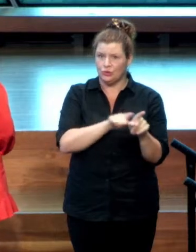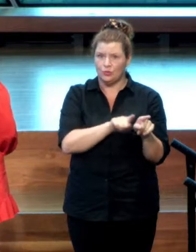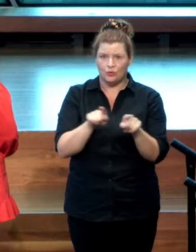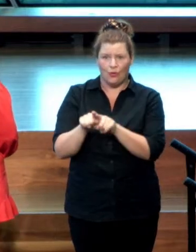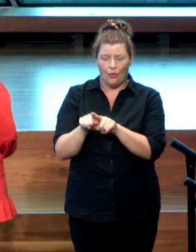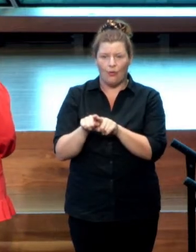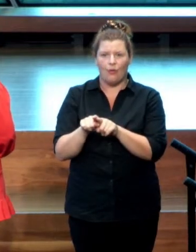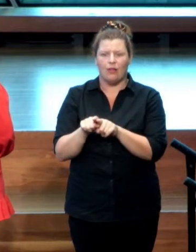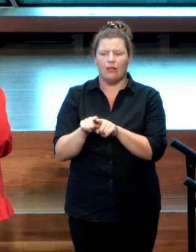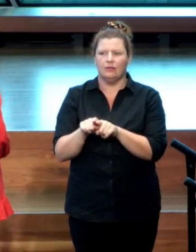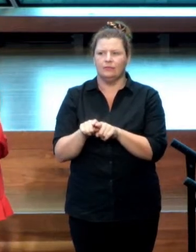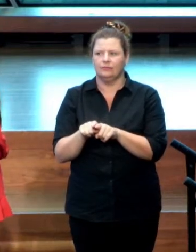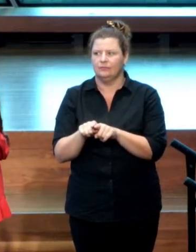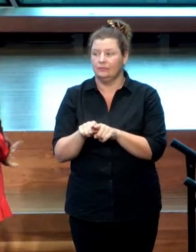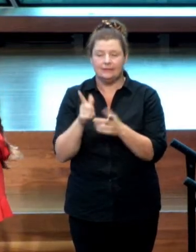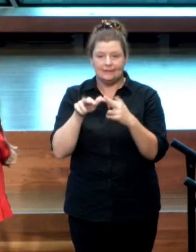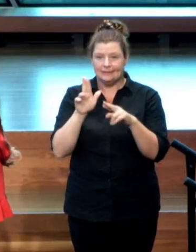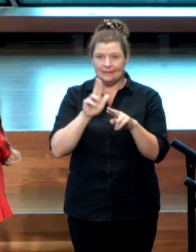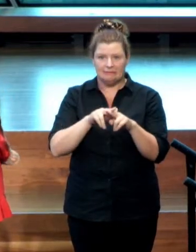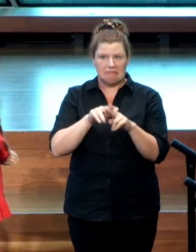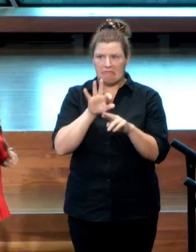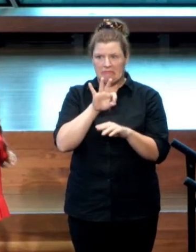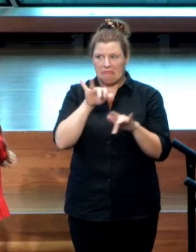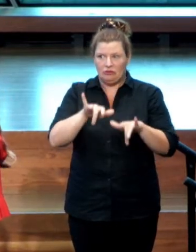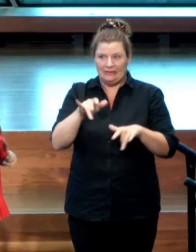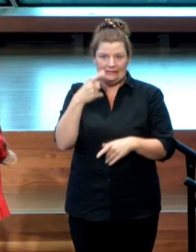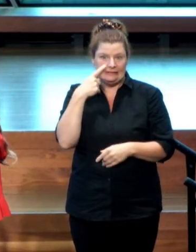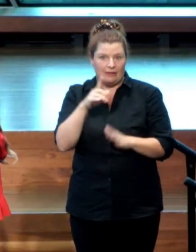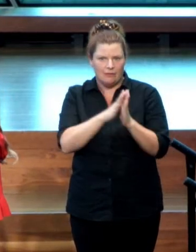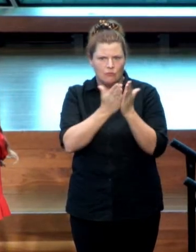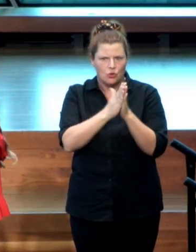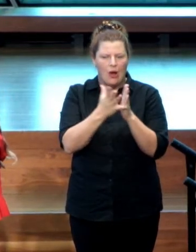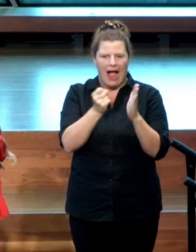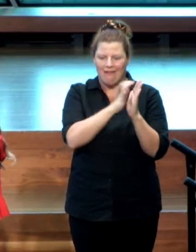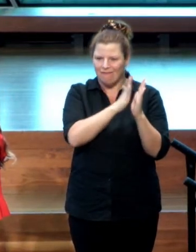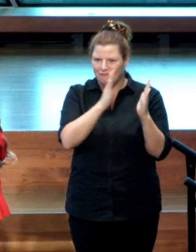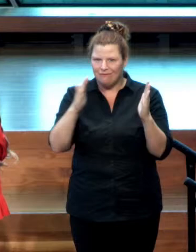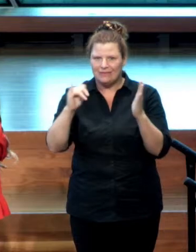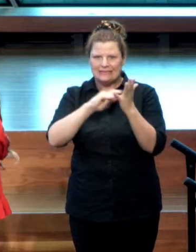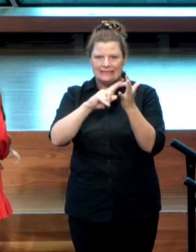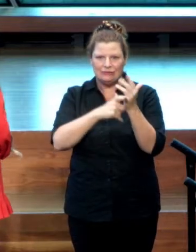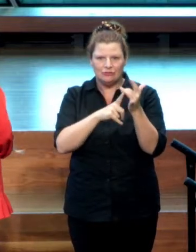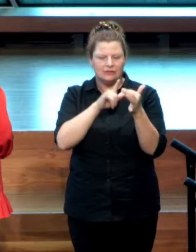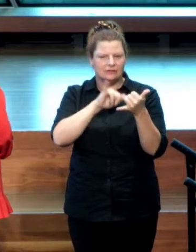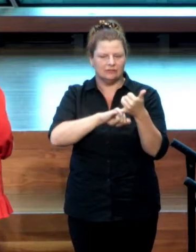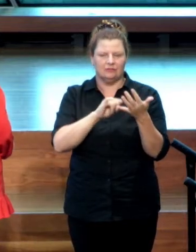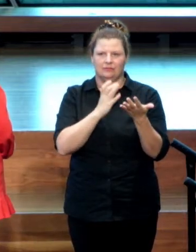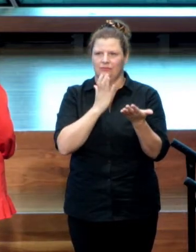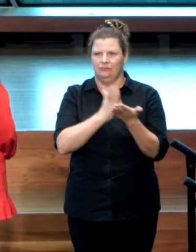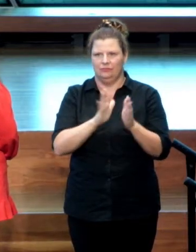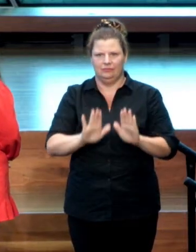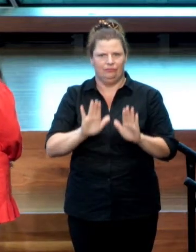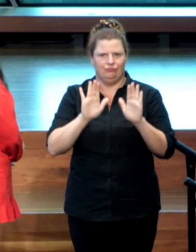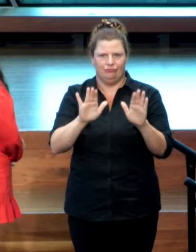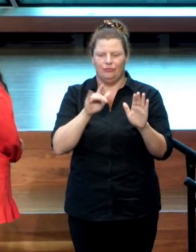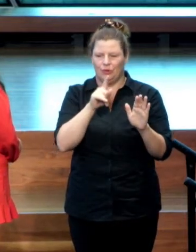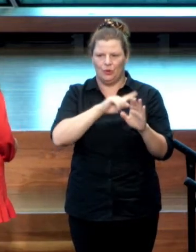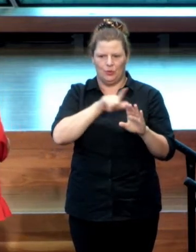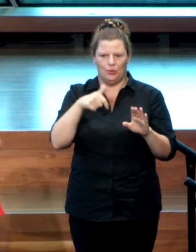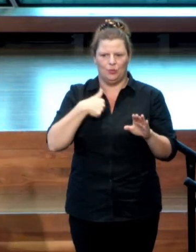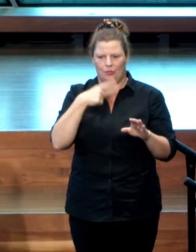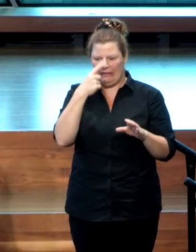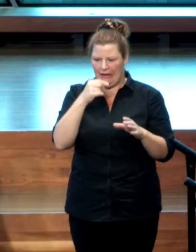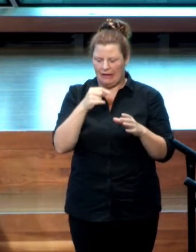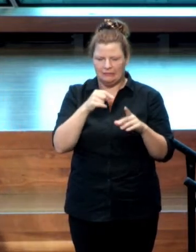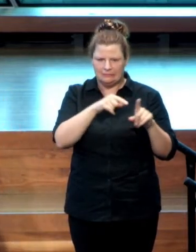If you haven't seen this book before, it's a part of a whole series, and it's so incredible that we get to delve into